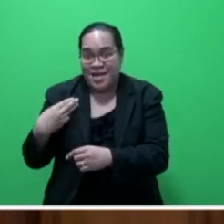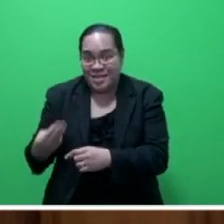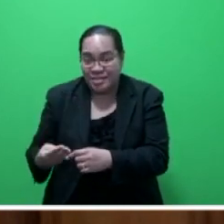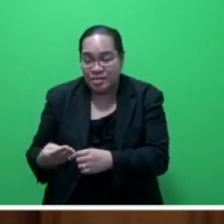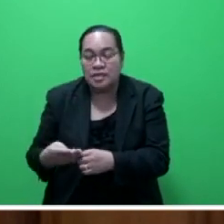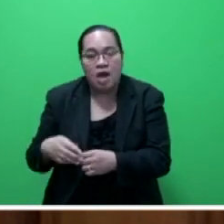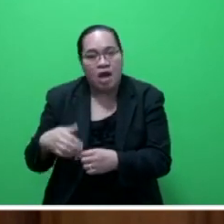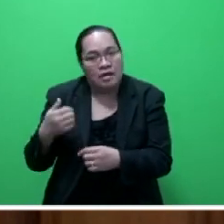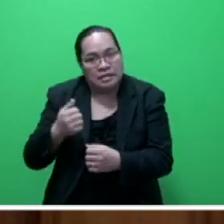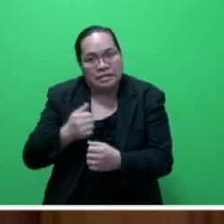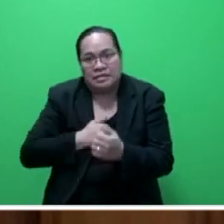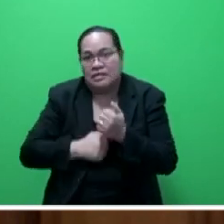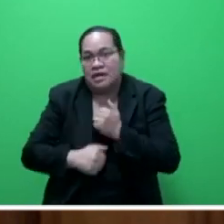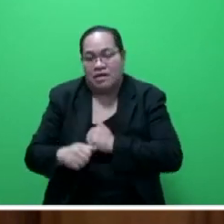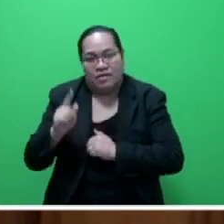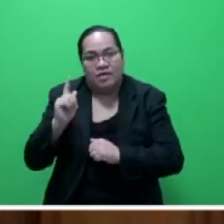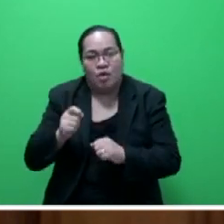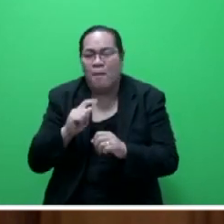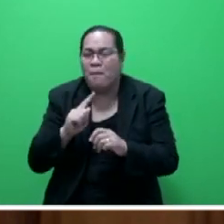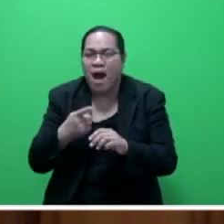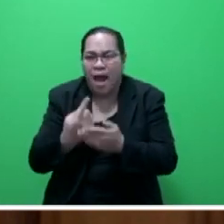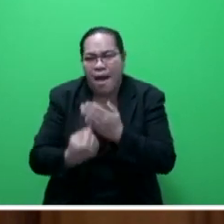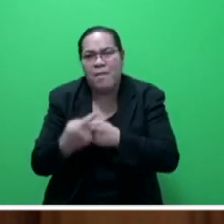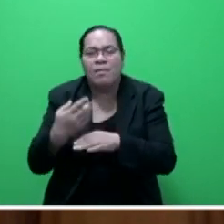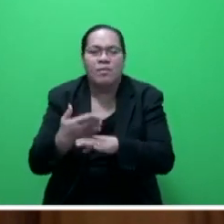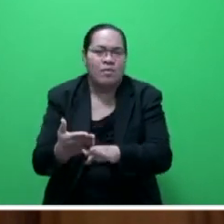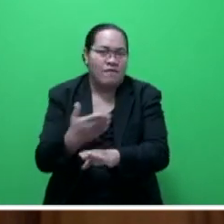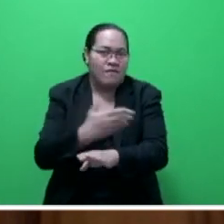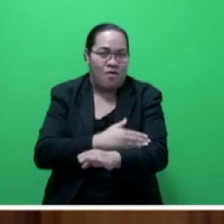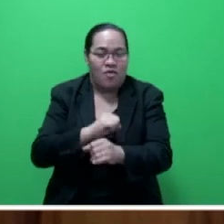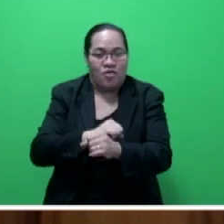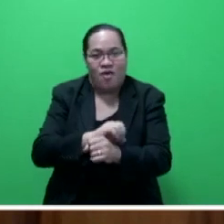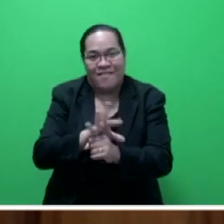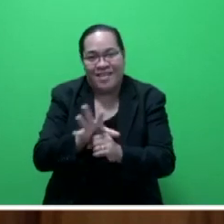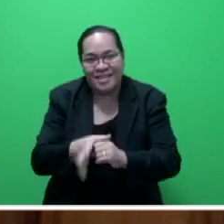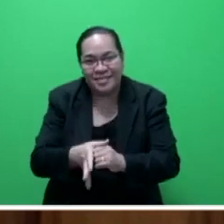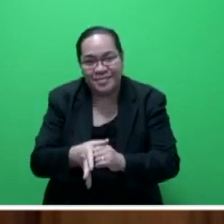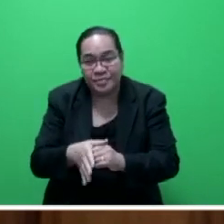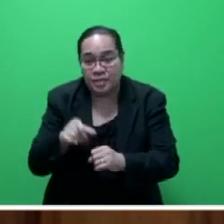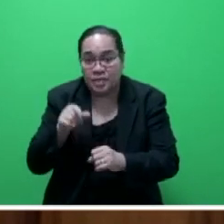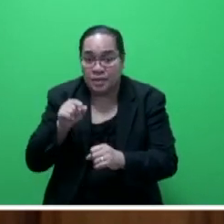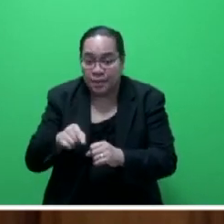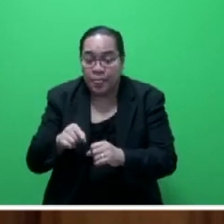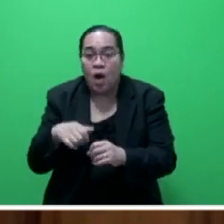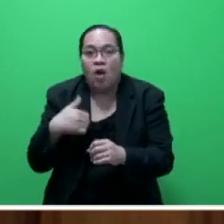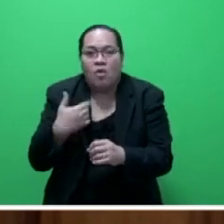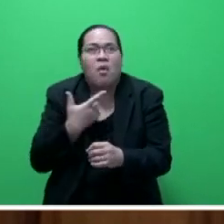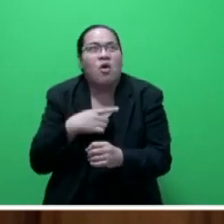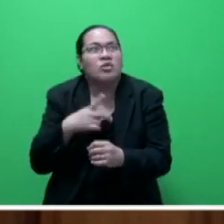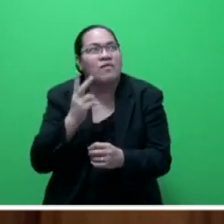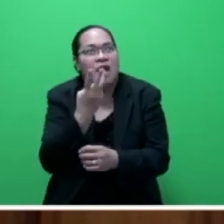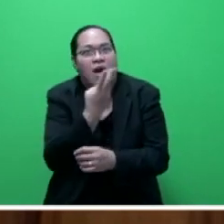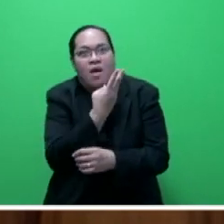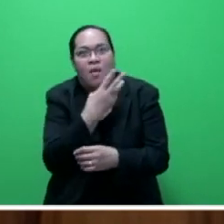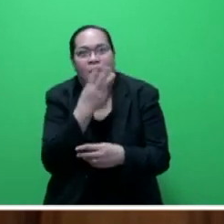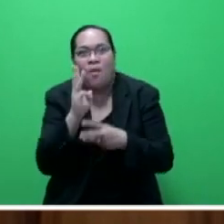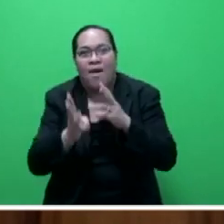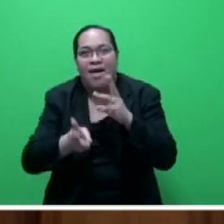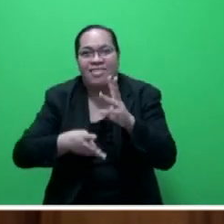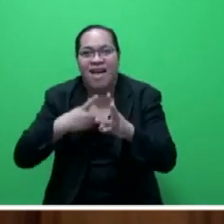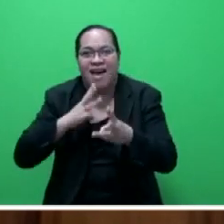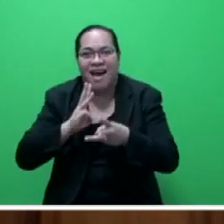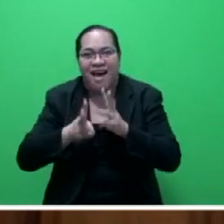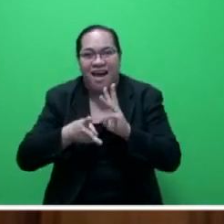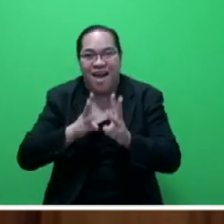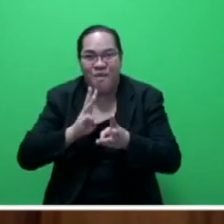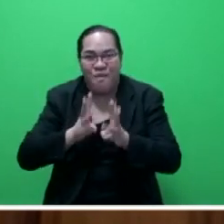hit, even before COVID-19. The sector has always been at the mercy of the weather. Prolonged rainy